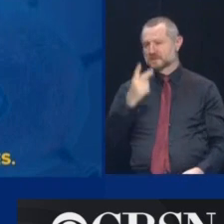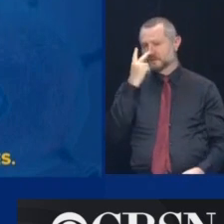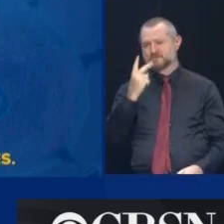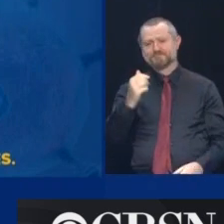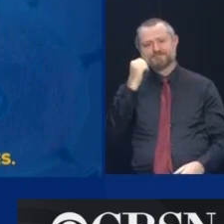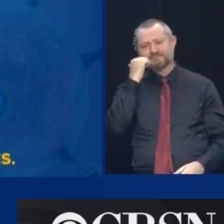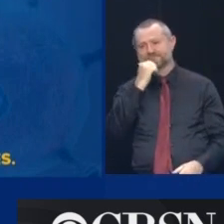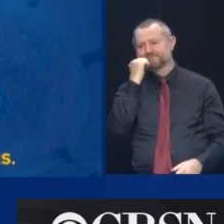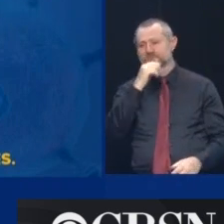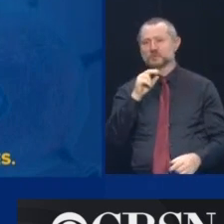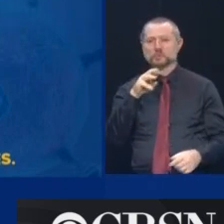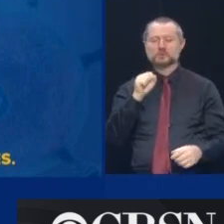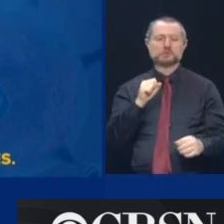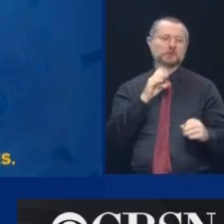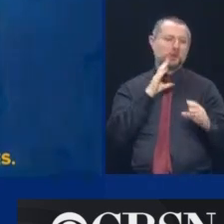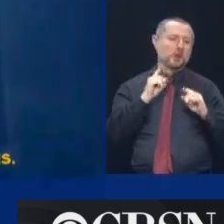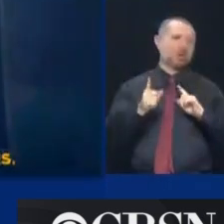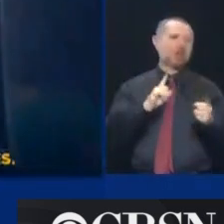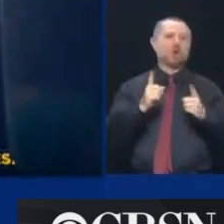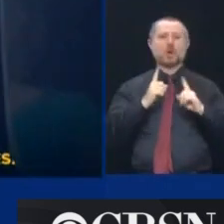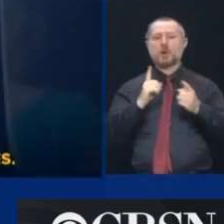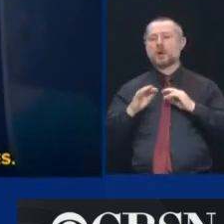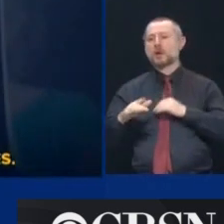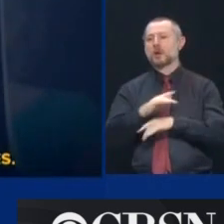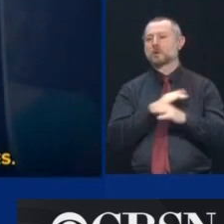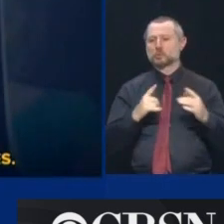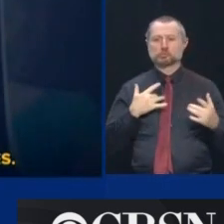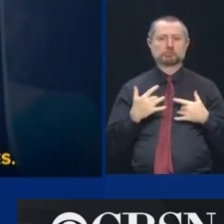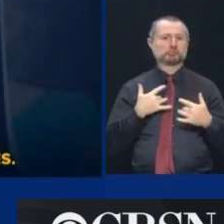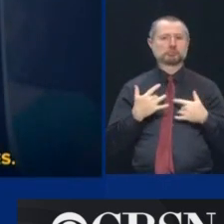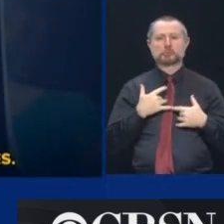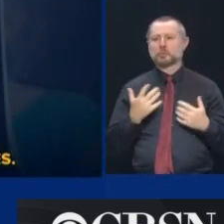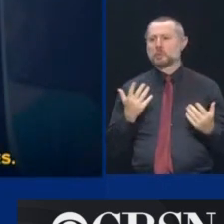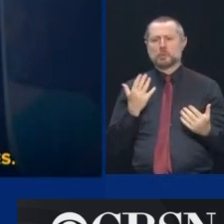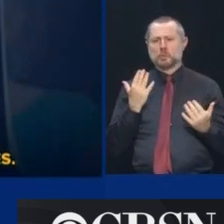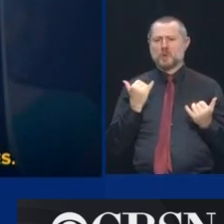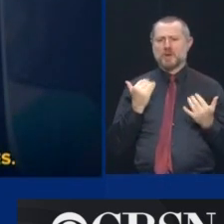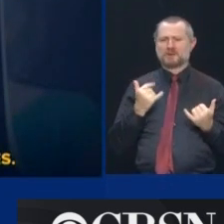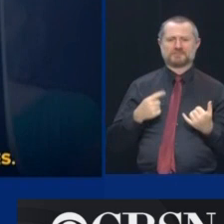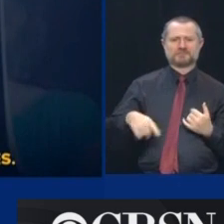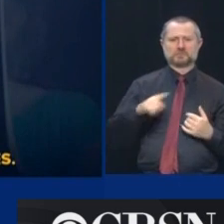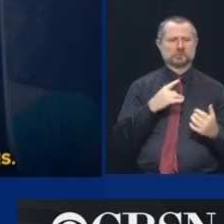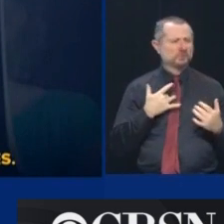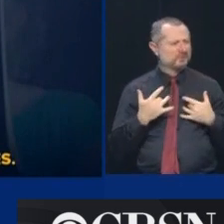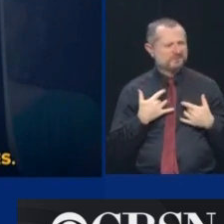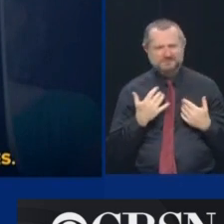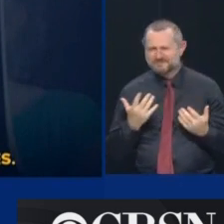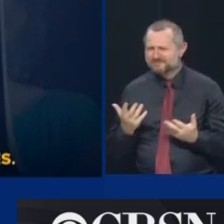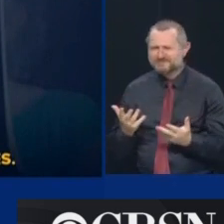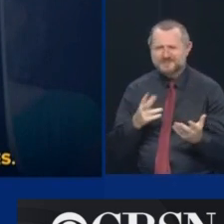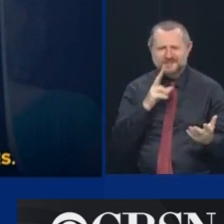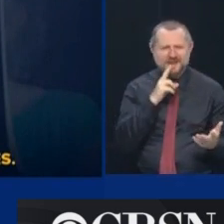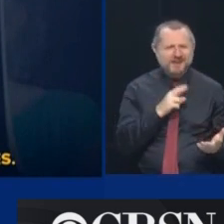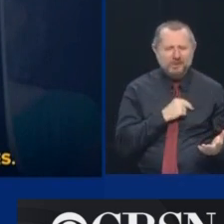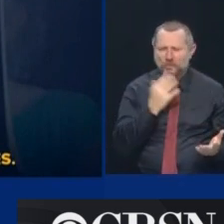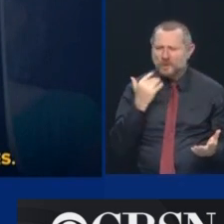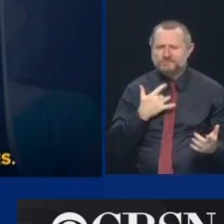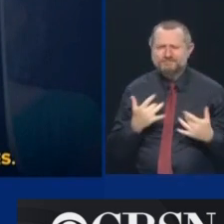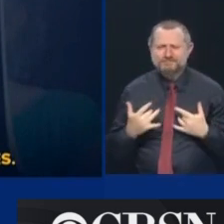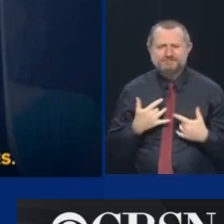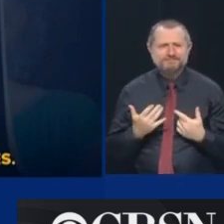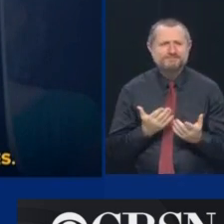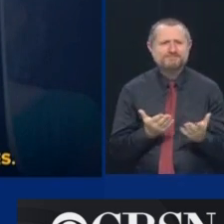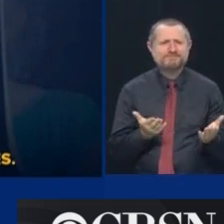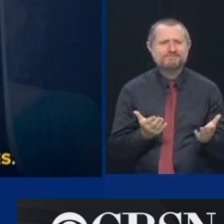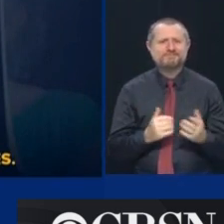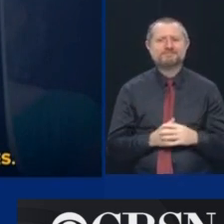chatter. Why are people concerned about Thanksgiving and COVID? And